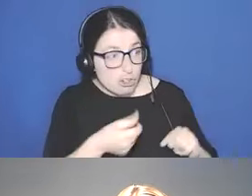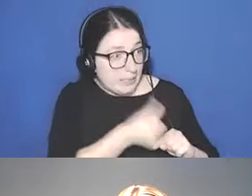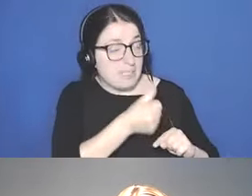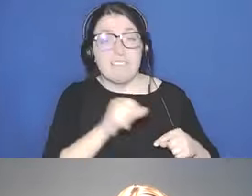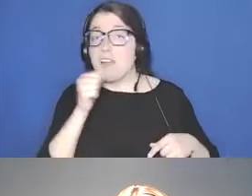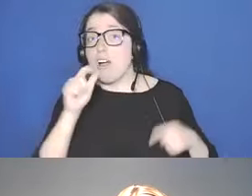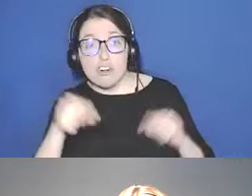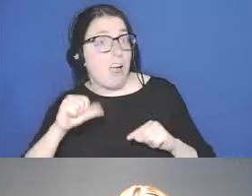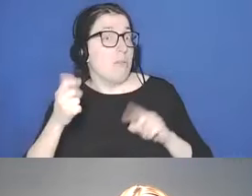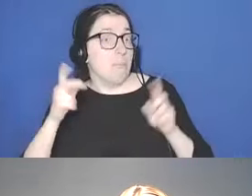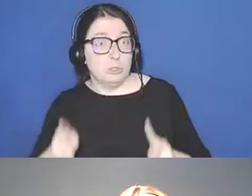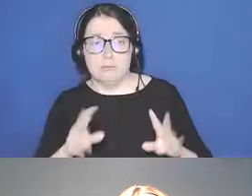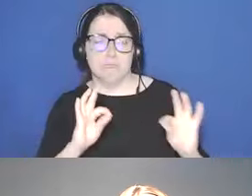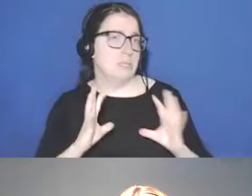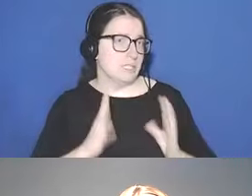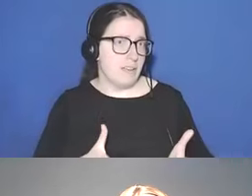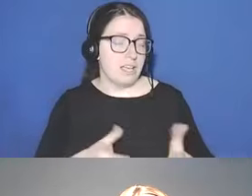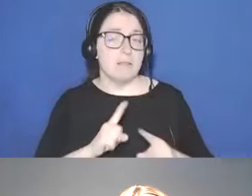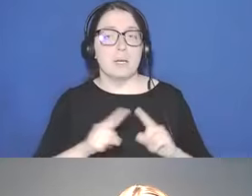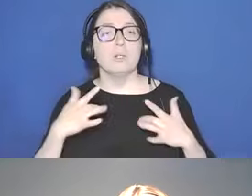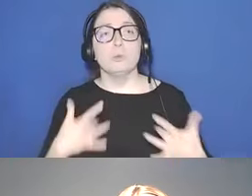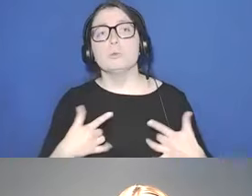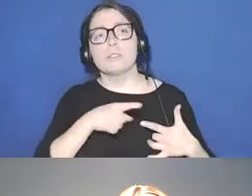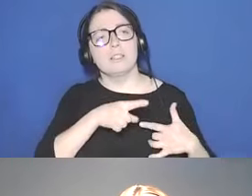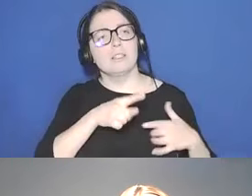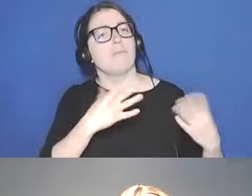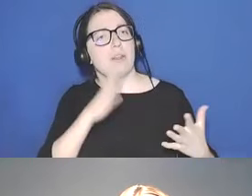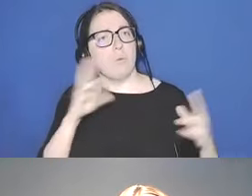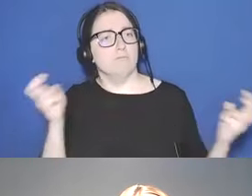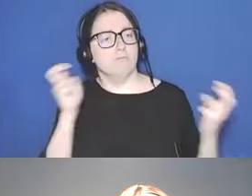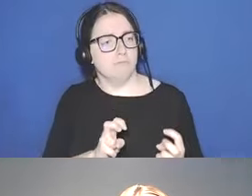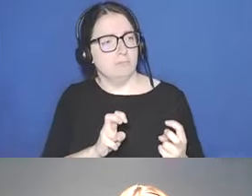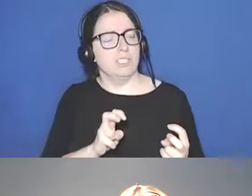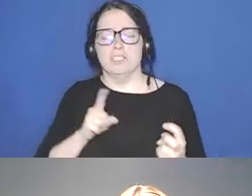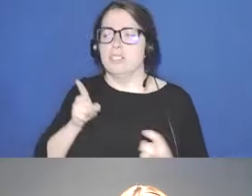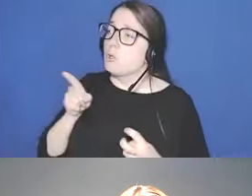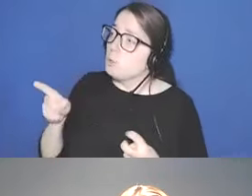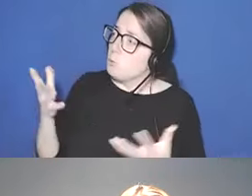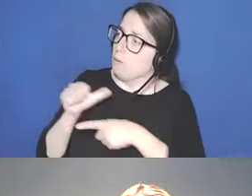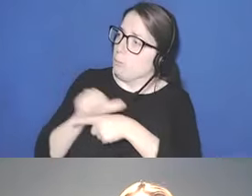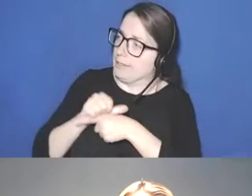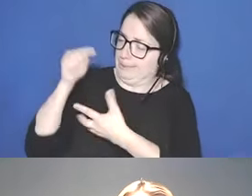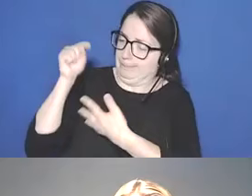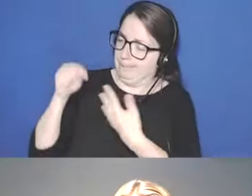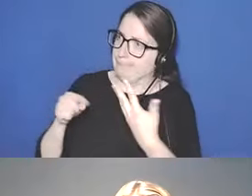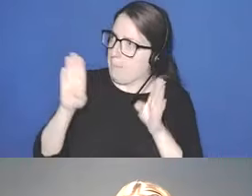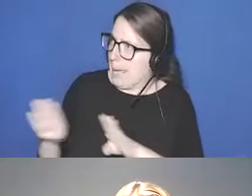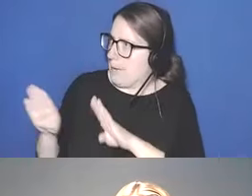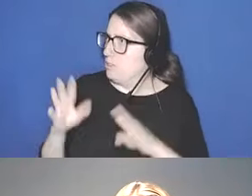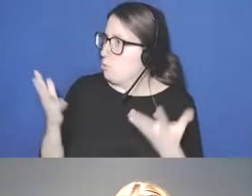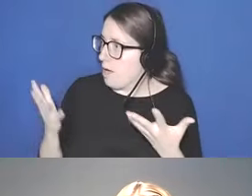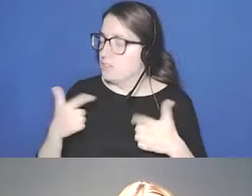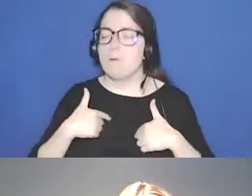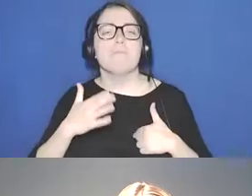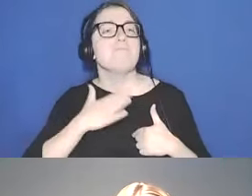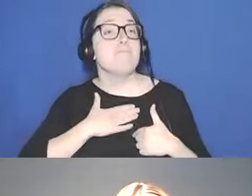But pretty much they usually sit you down and they ask you, what are the things that you want to work on, the behaviors? Mine was pretty much